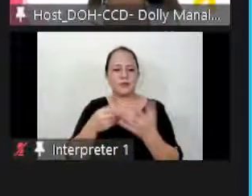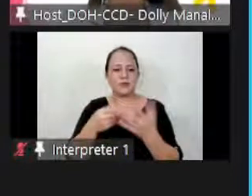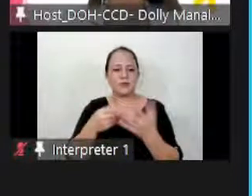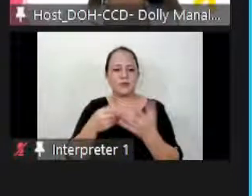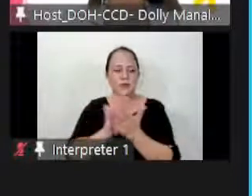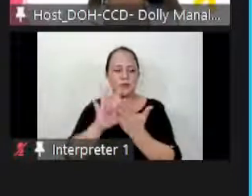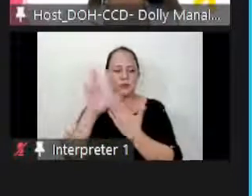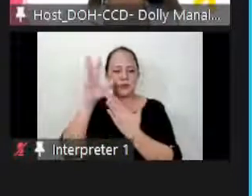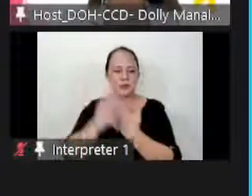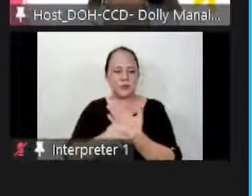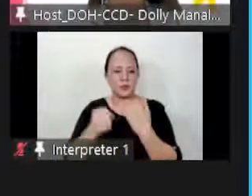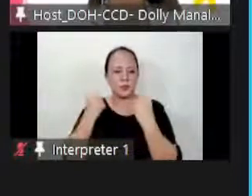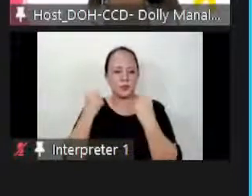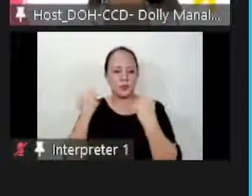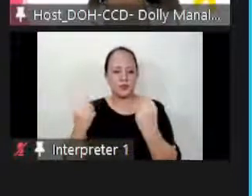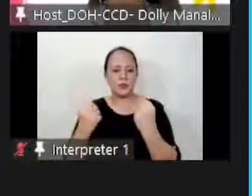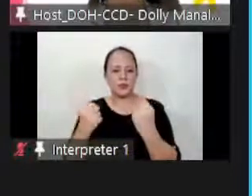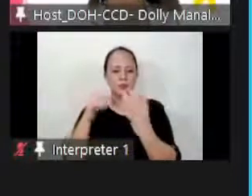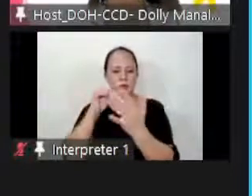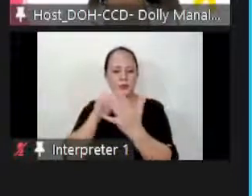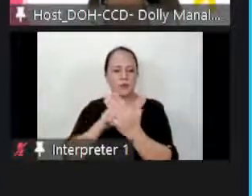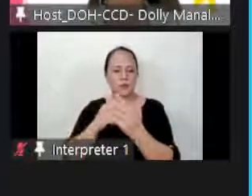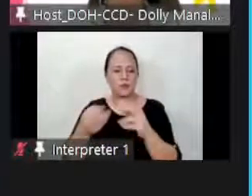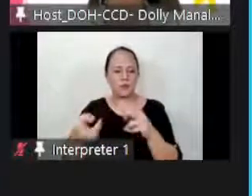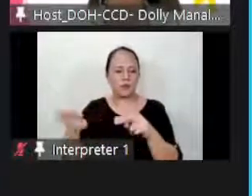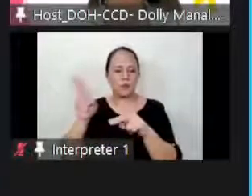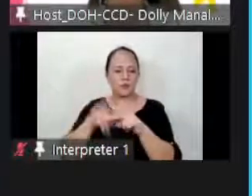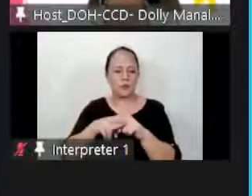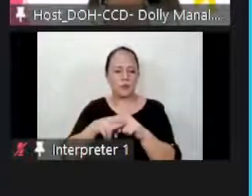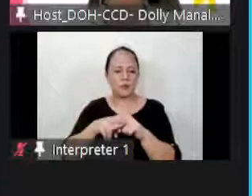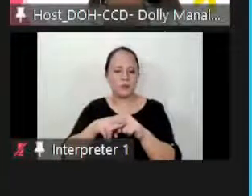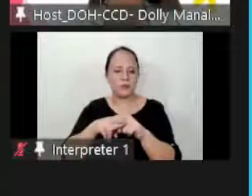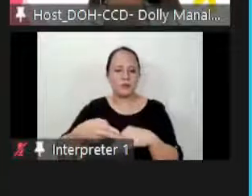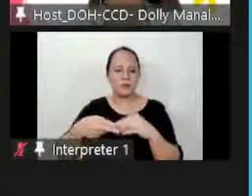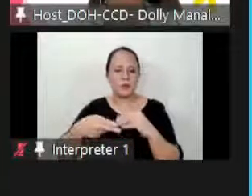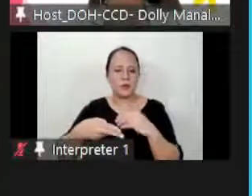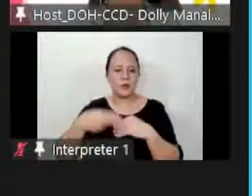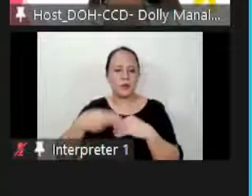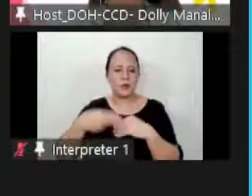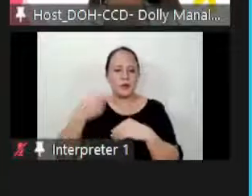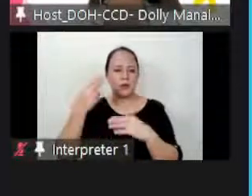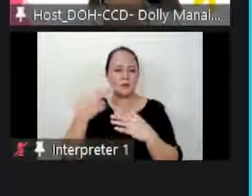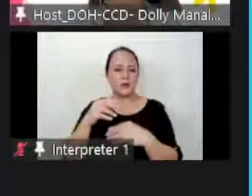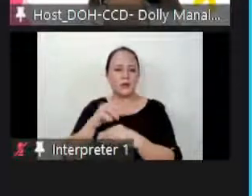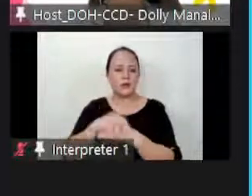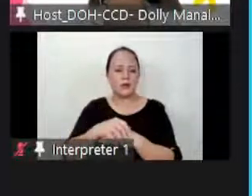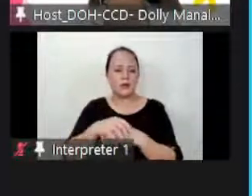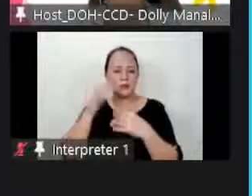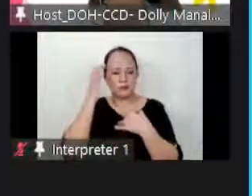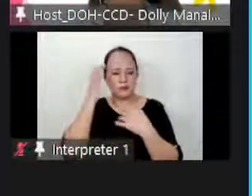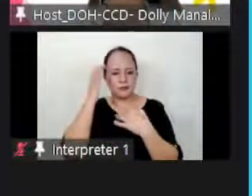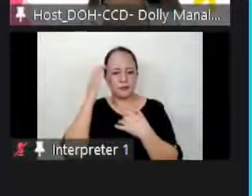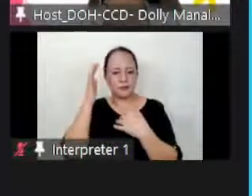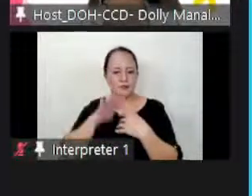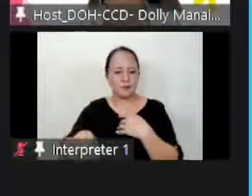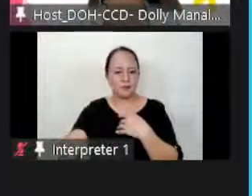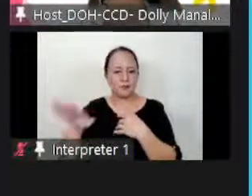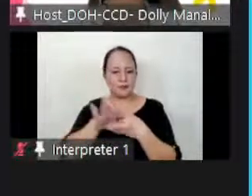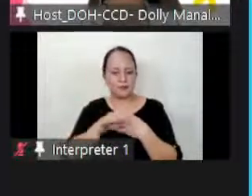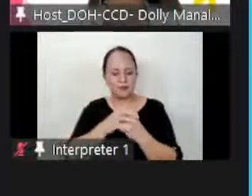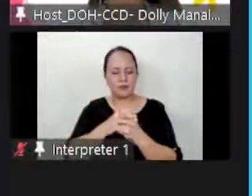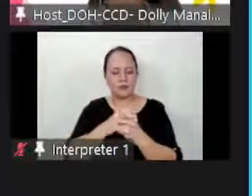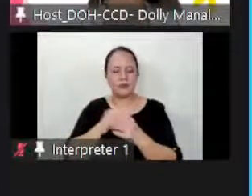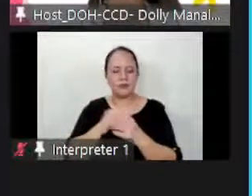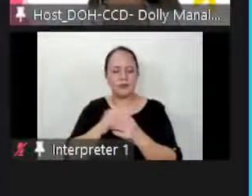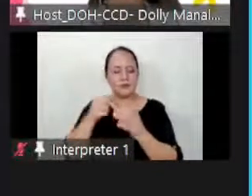to intensify the fight against the increase in prevalence of non-communicable diseases through, among others, the